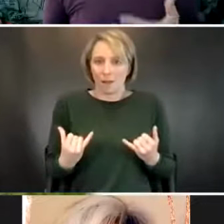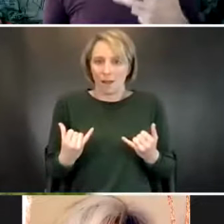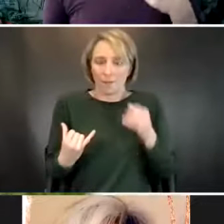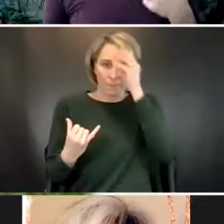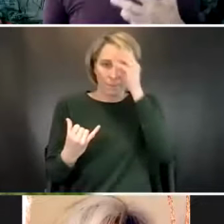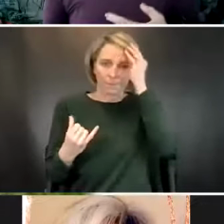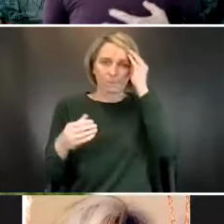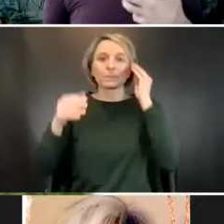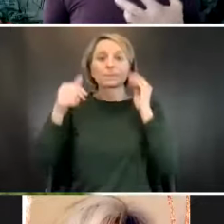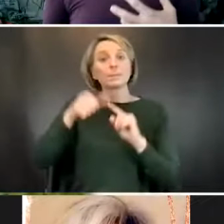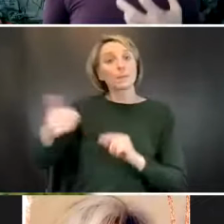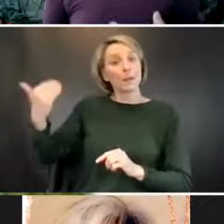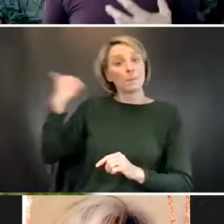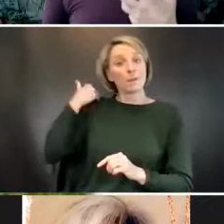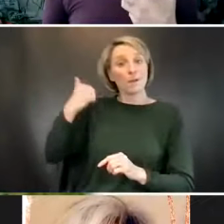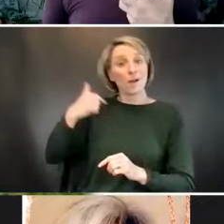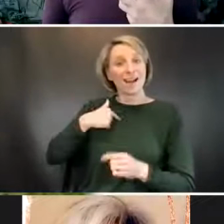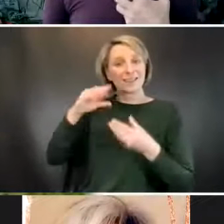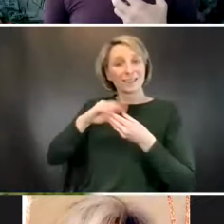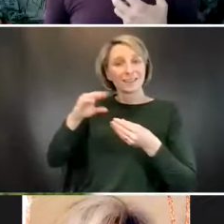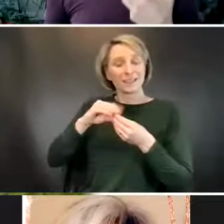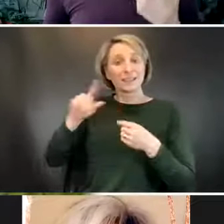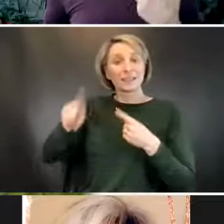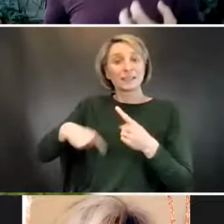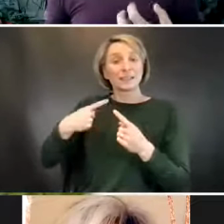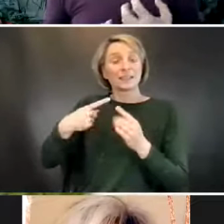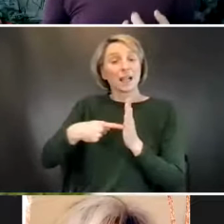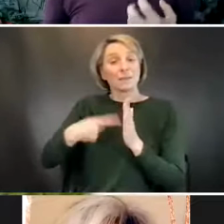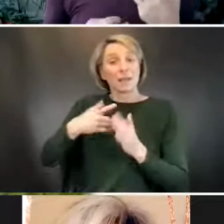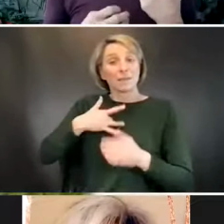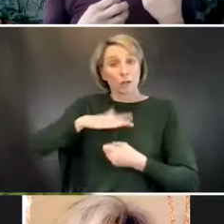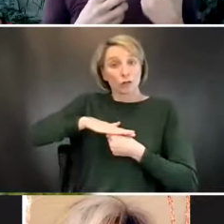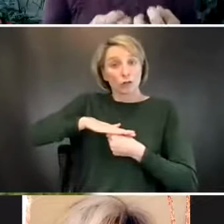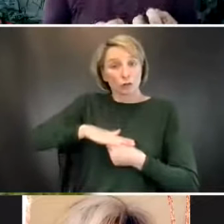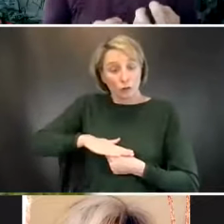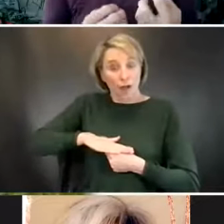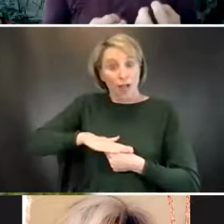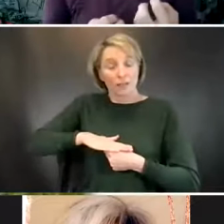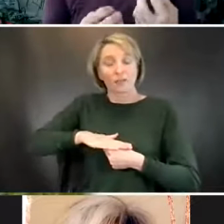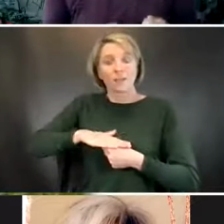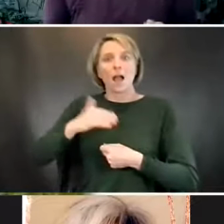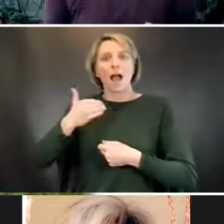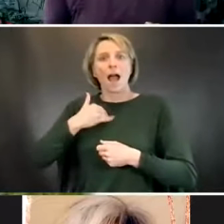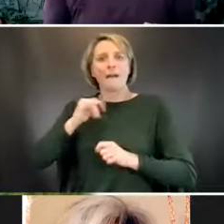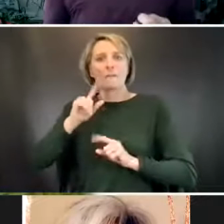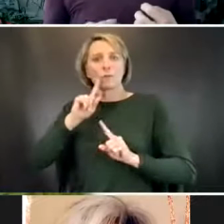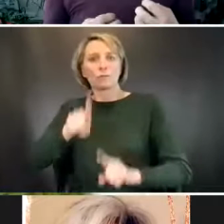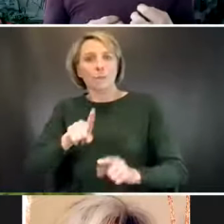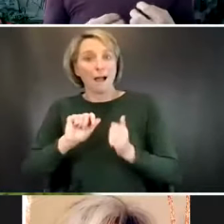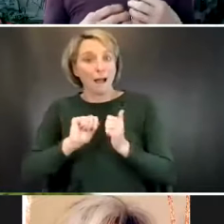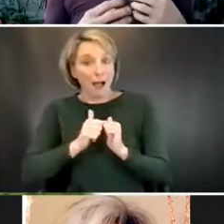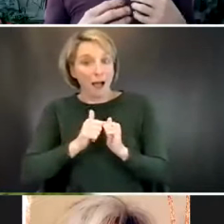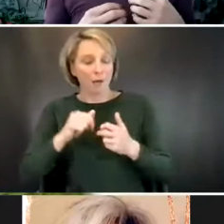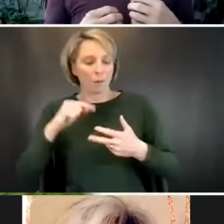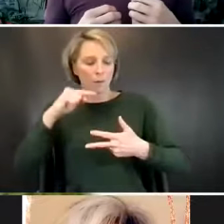or freeze, really takes us into the moment, but in a hyper present way that